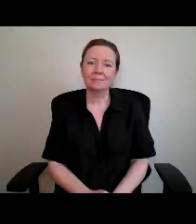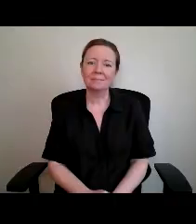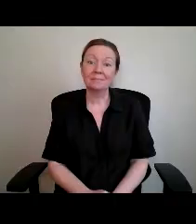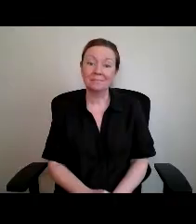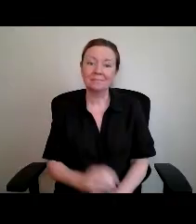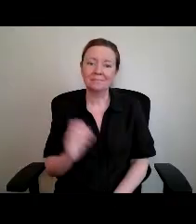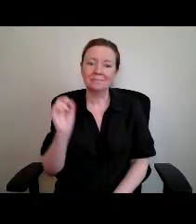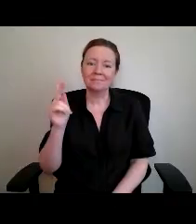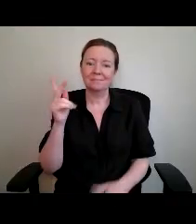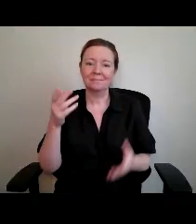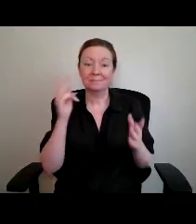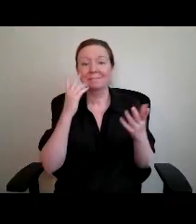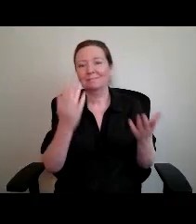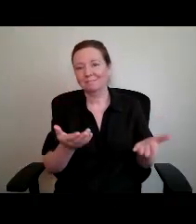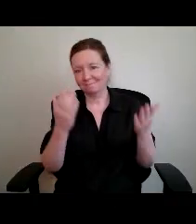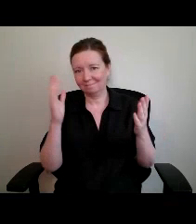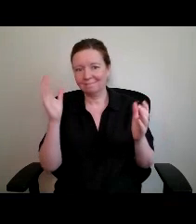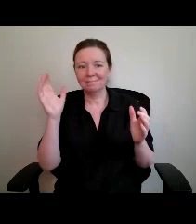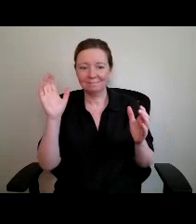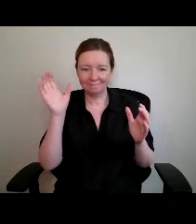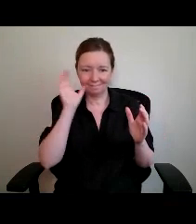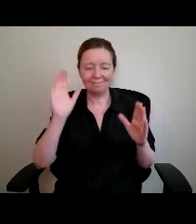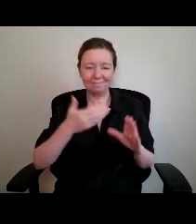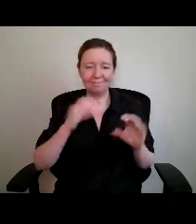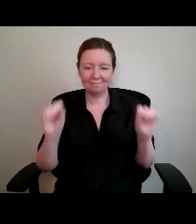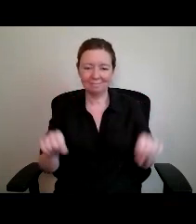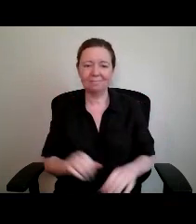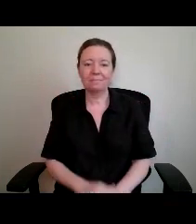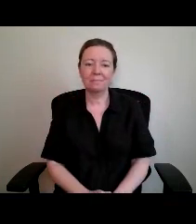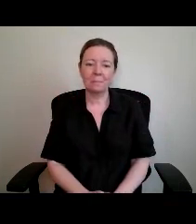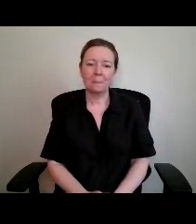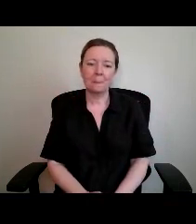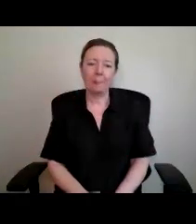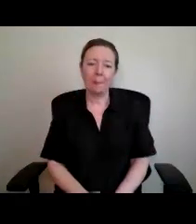Okay, let's see if this works. There you go. All right.